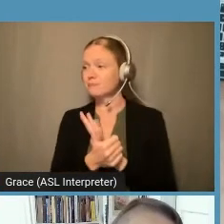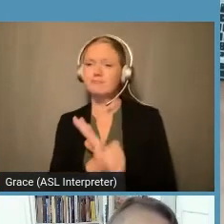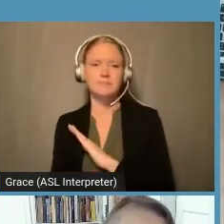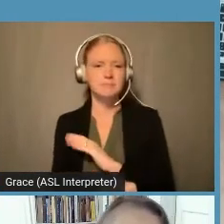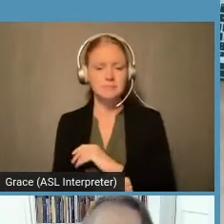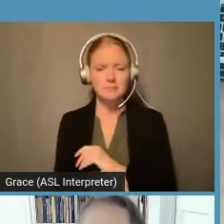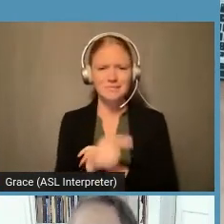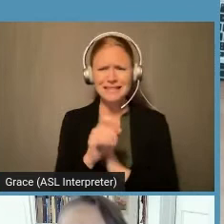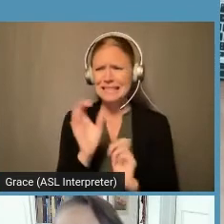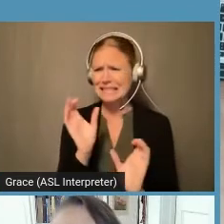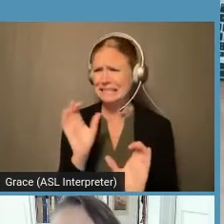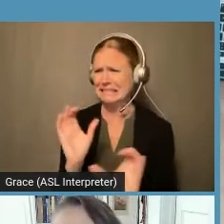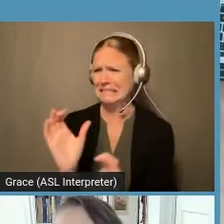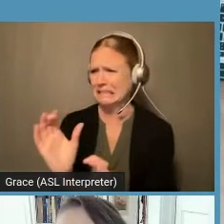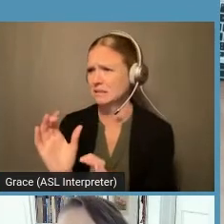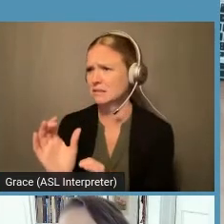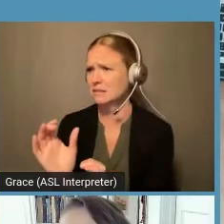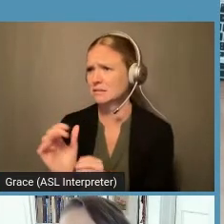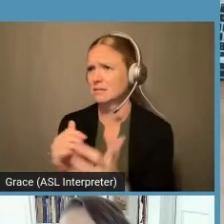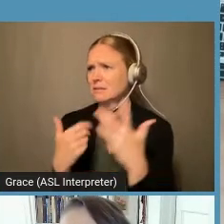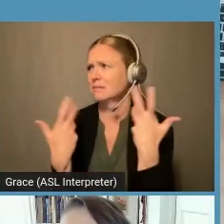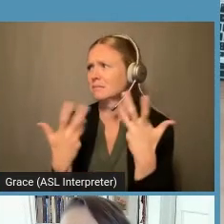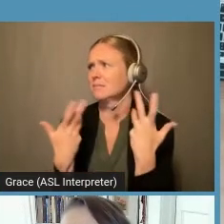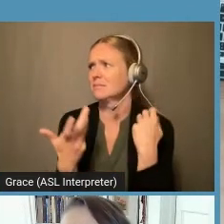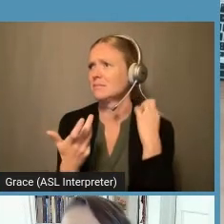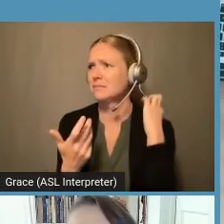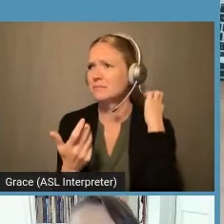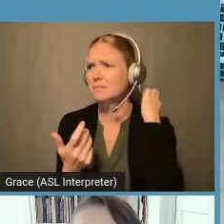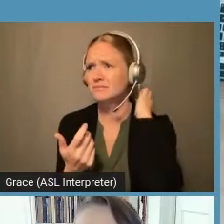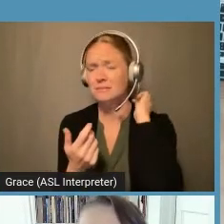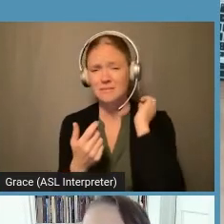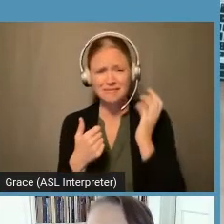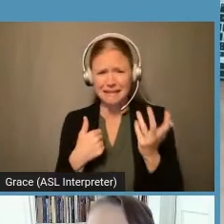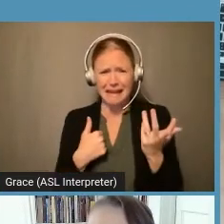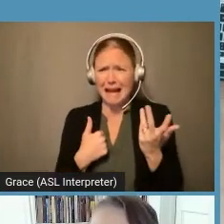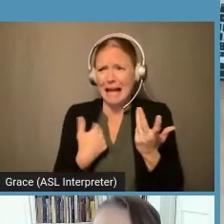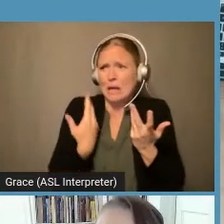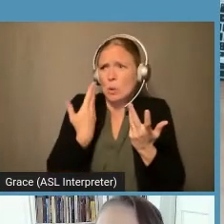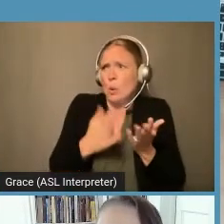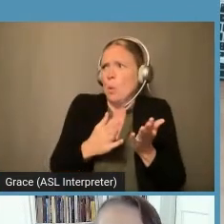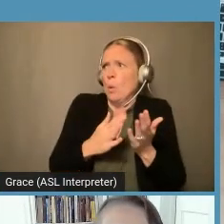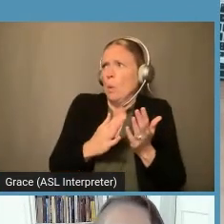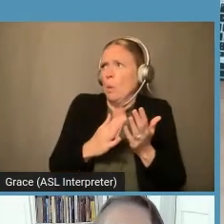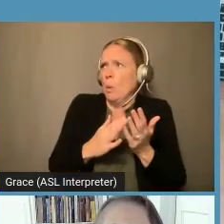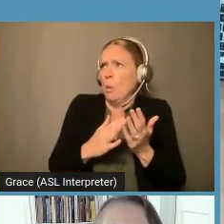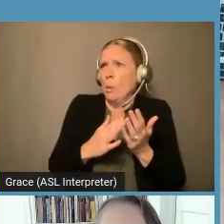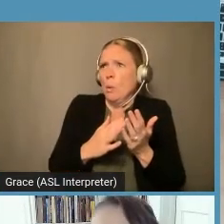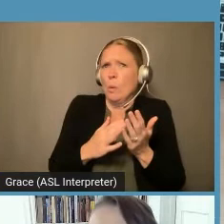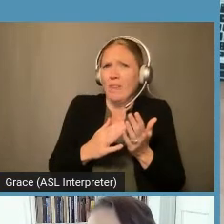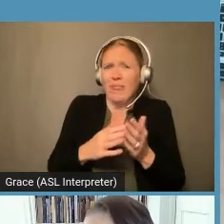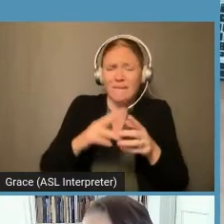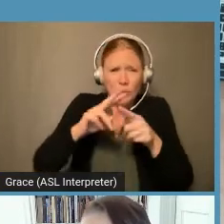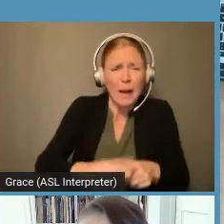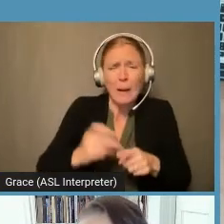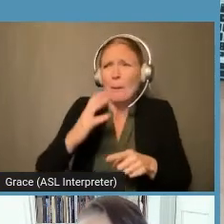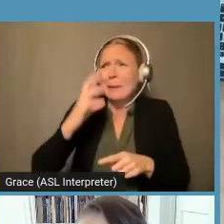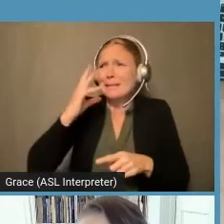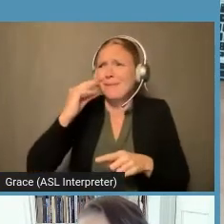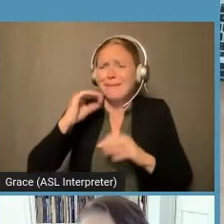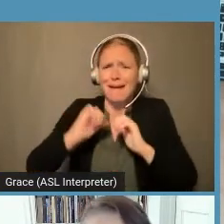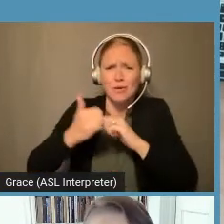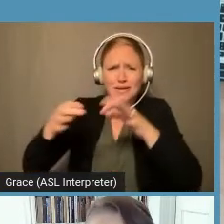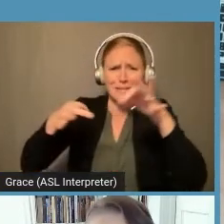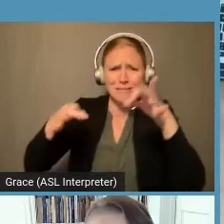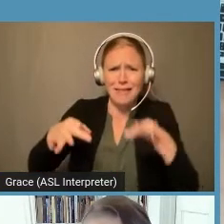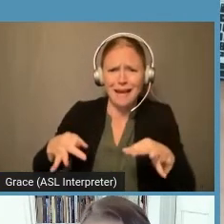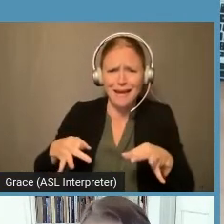find that person. You feel like you might not have the vocabulary or the experience to talk to them